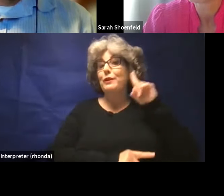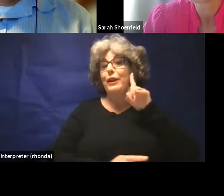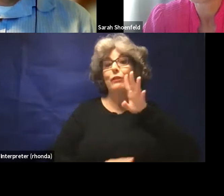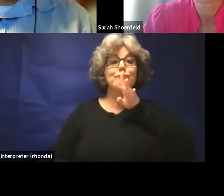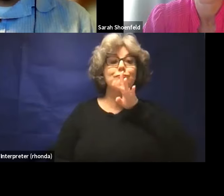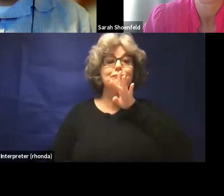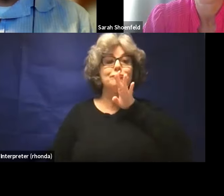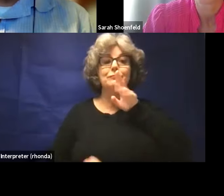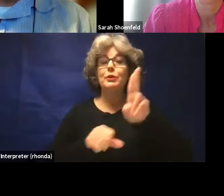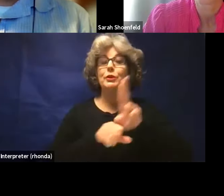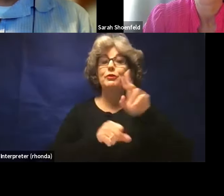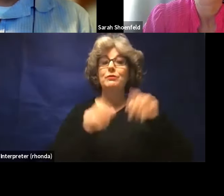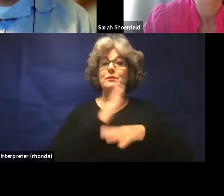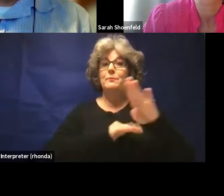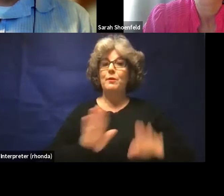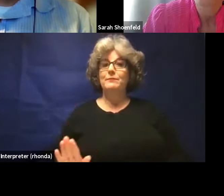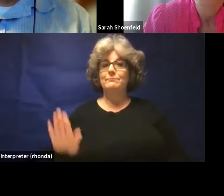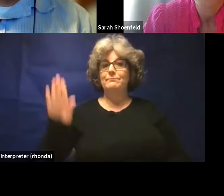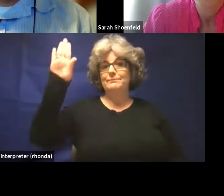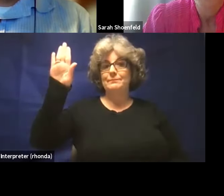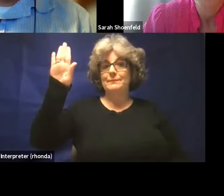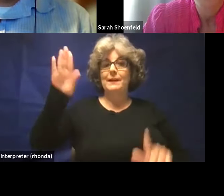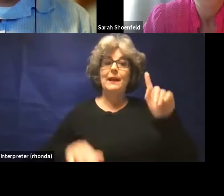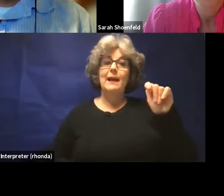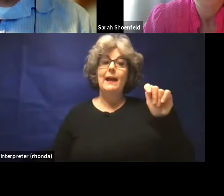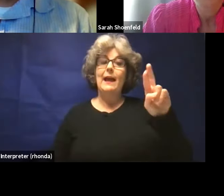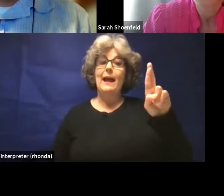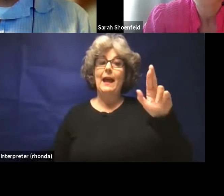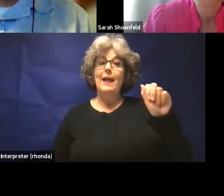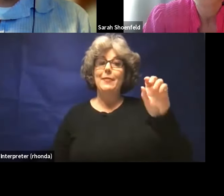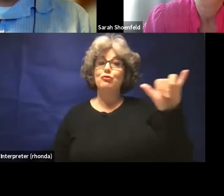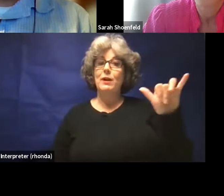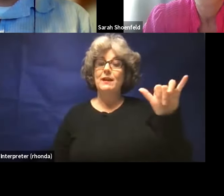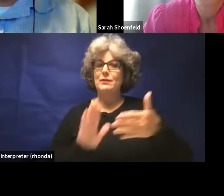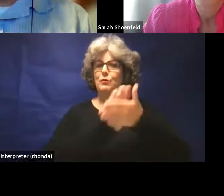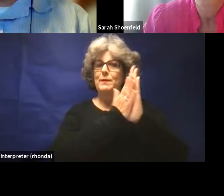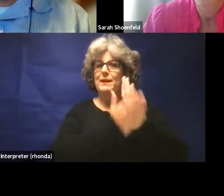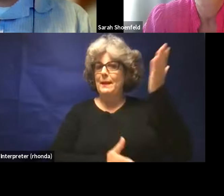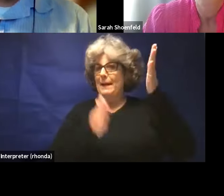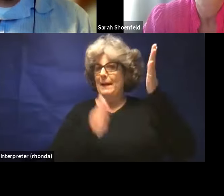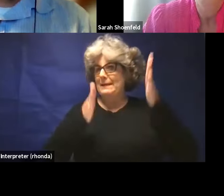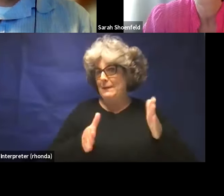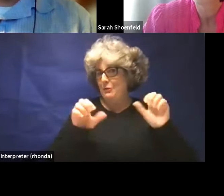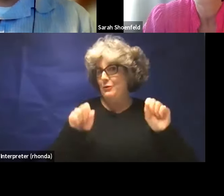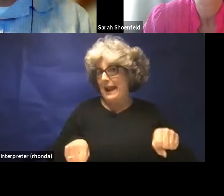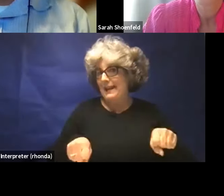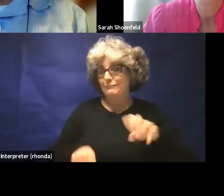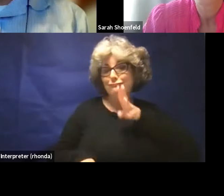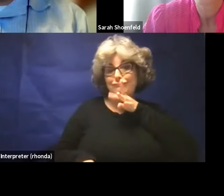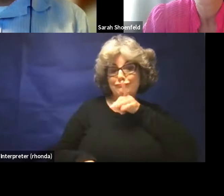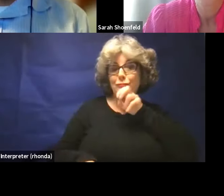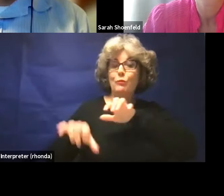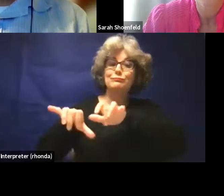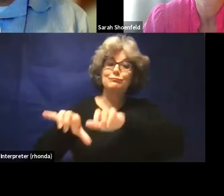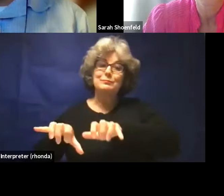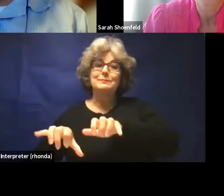you can also use the raise hand feature and Tracy can elevate you to a speaker so that you can ask those questions out loud as well. But